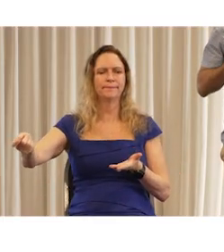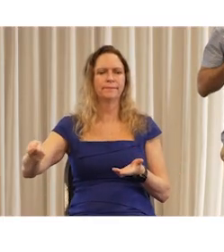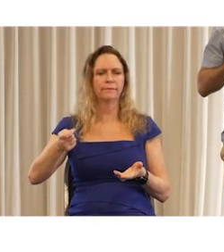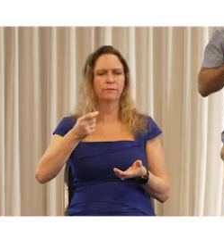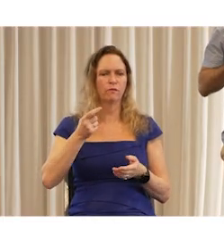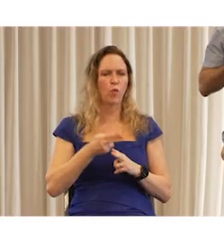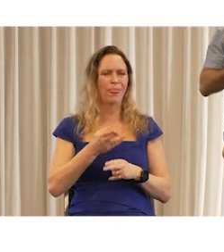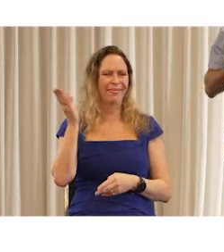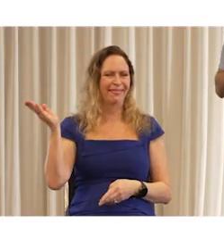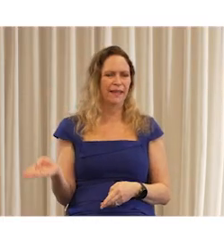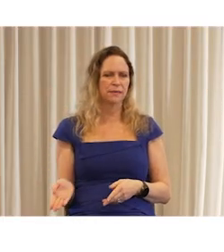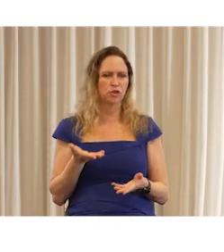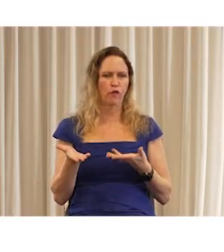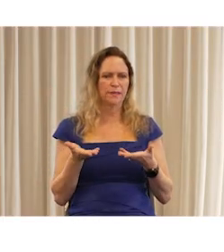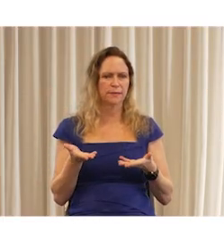and